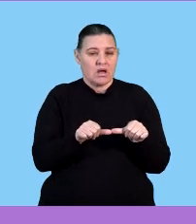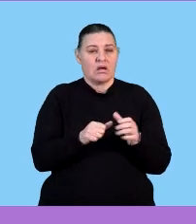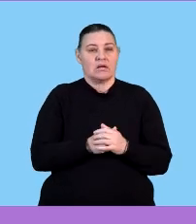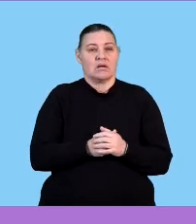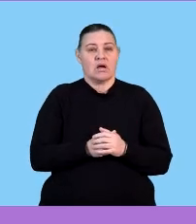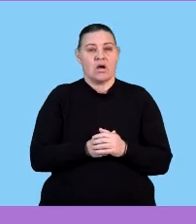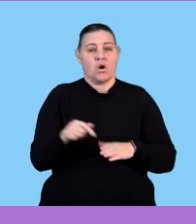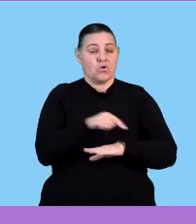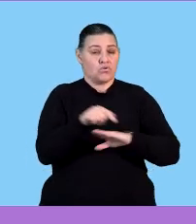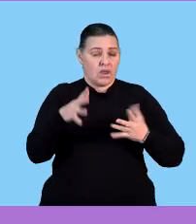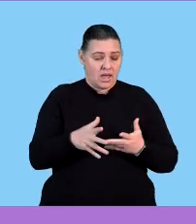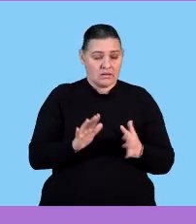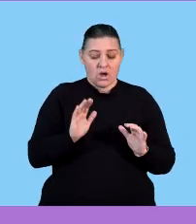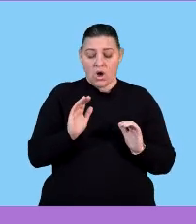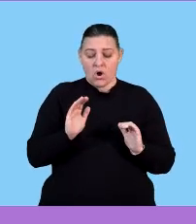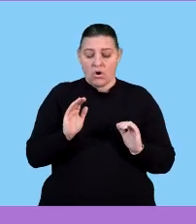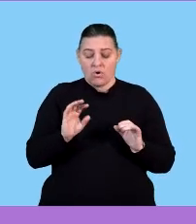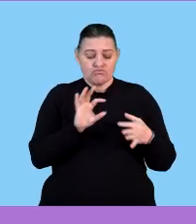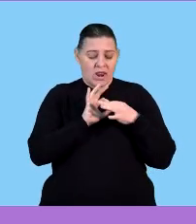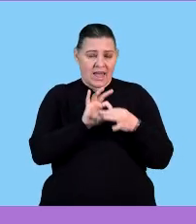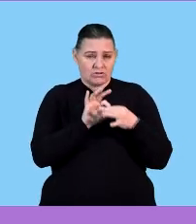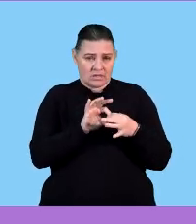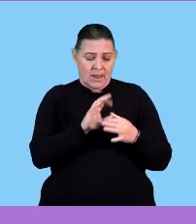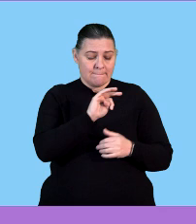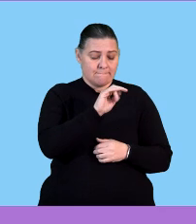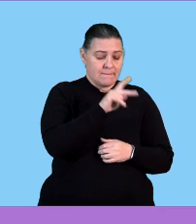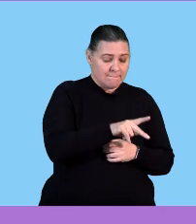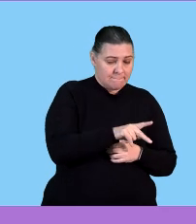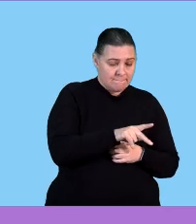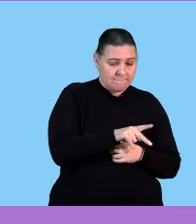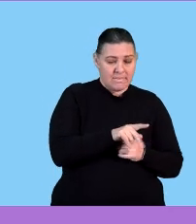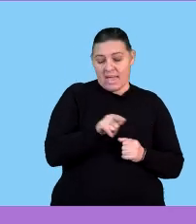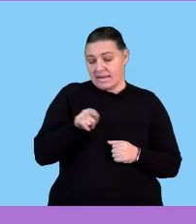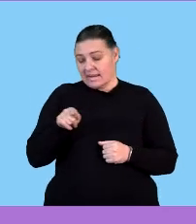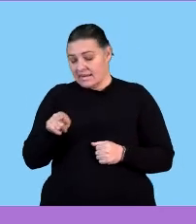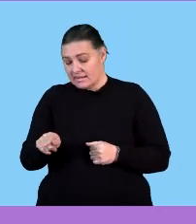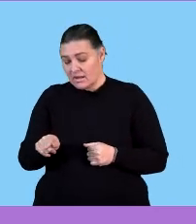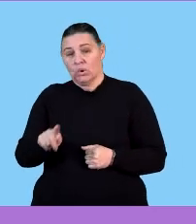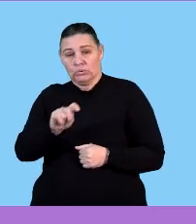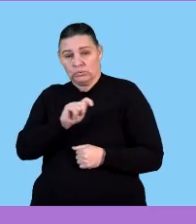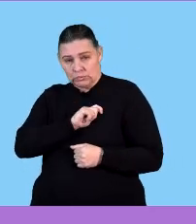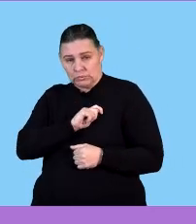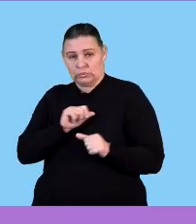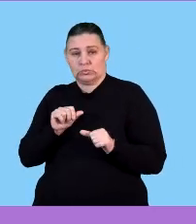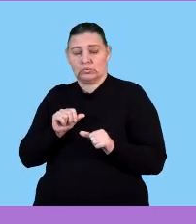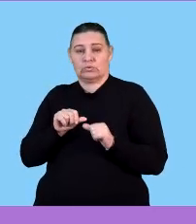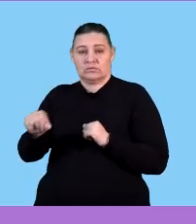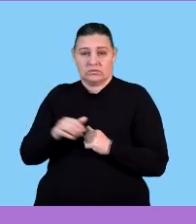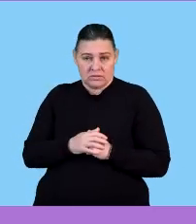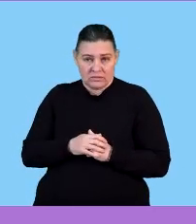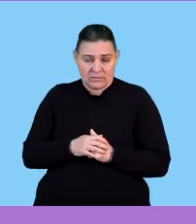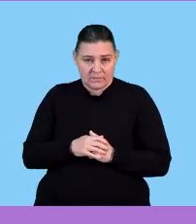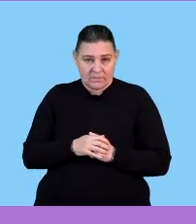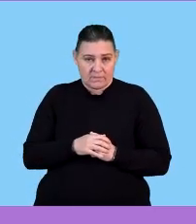this time to determine the relationship between the map distance and the actual distance. So remember